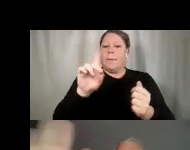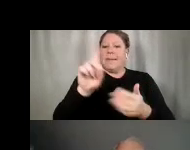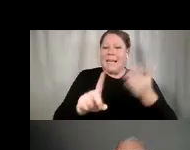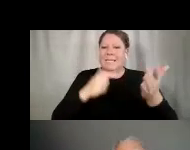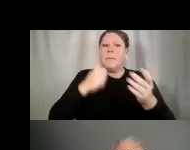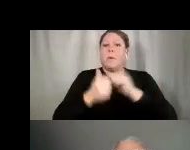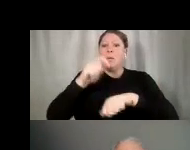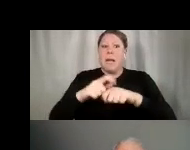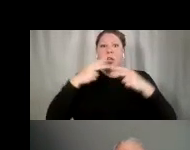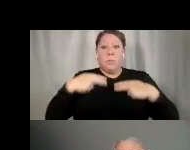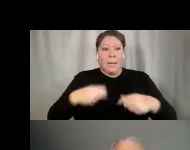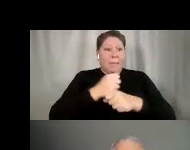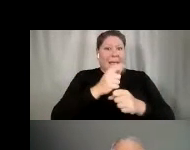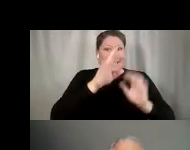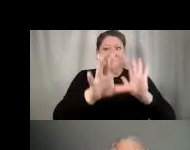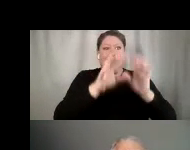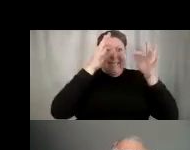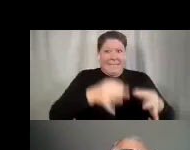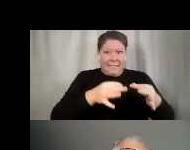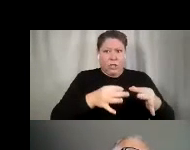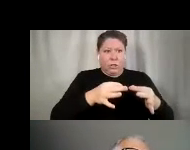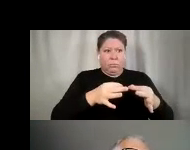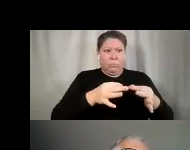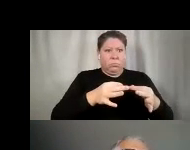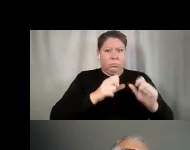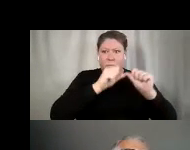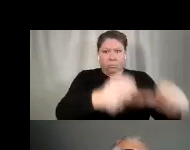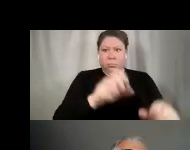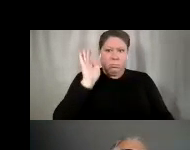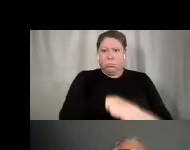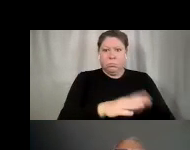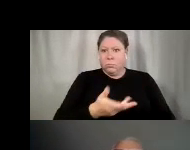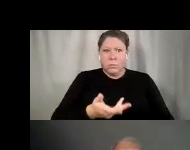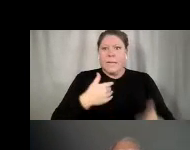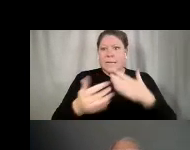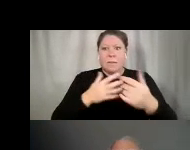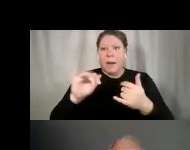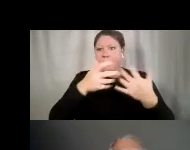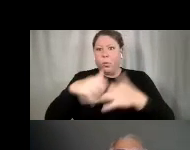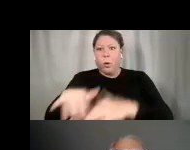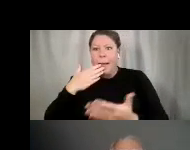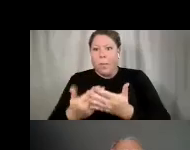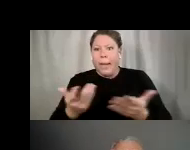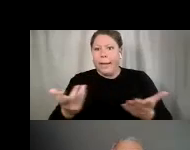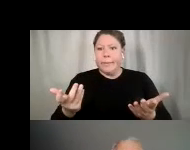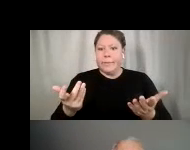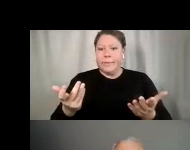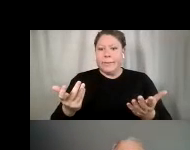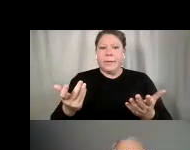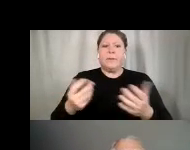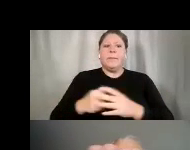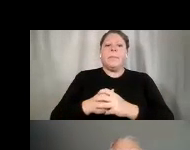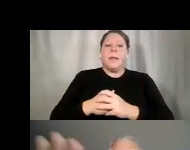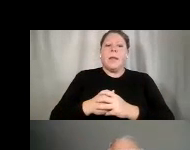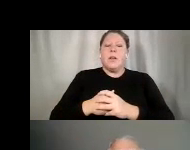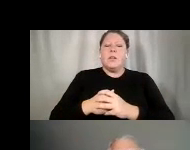sometimes we make that choice and then we stick with it, even if it's not working out so well. We call that satisficing, and we'd